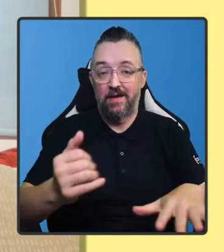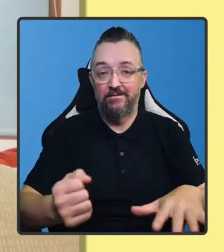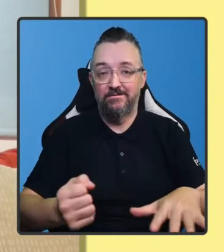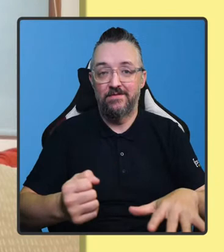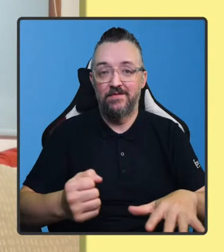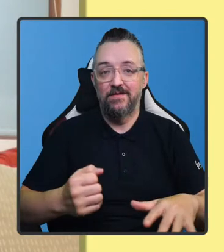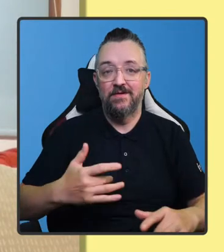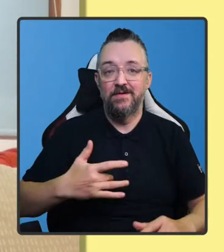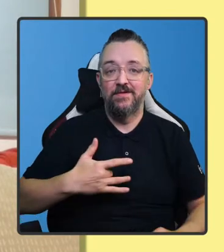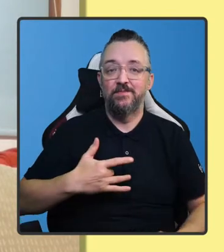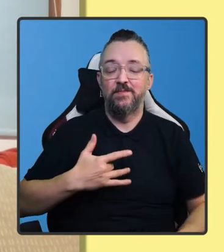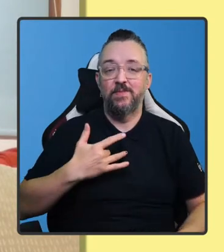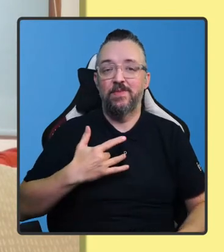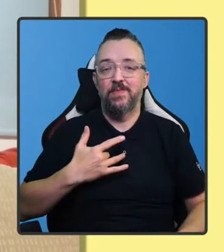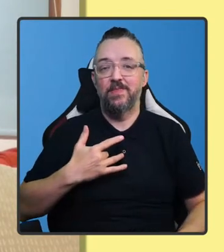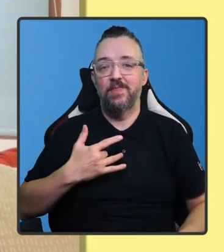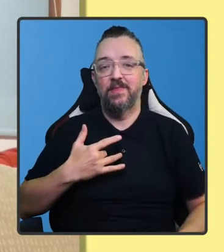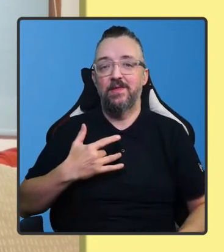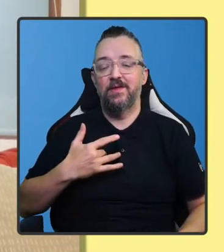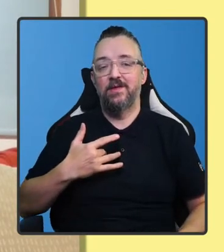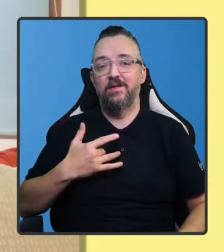of